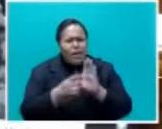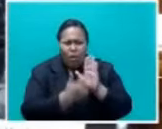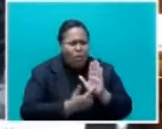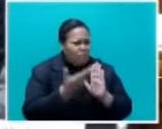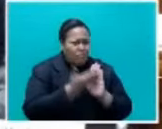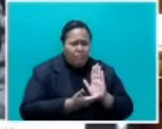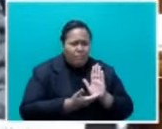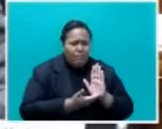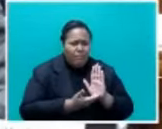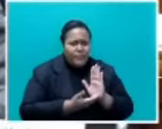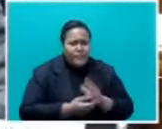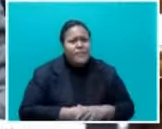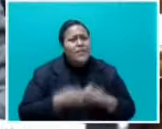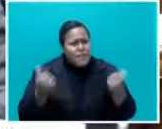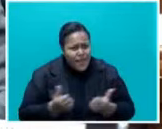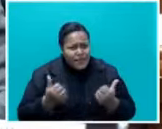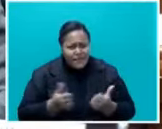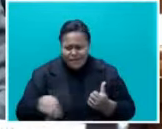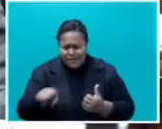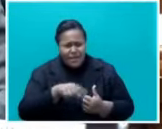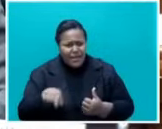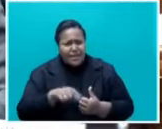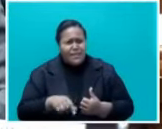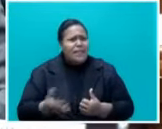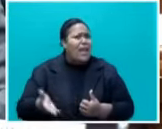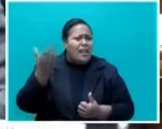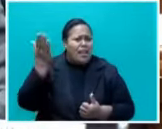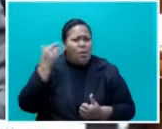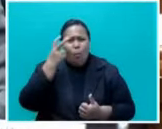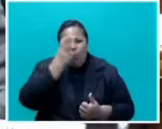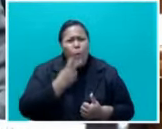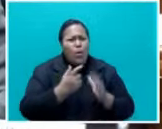sir, in many jurisdictions came from the last century.